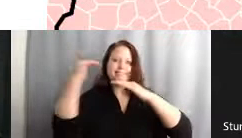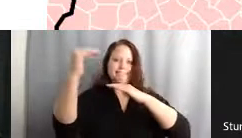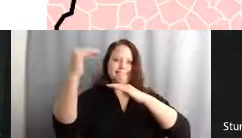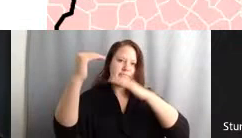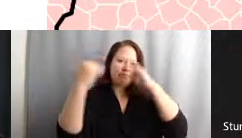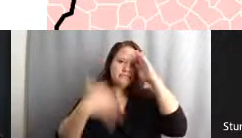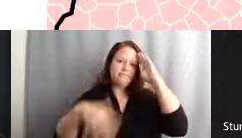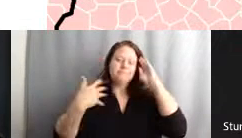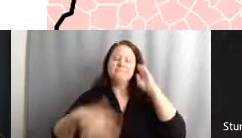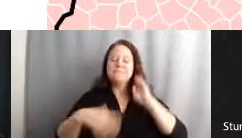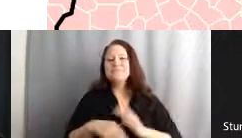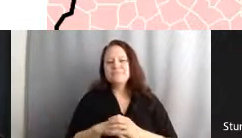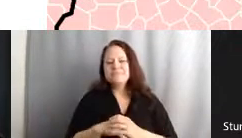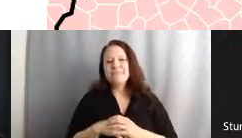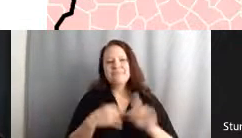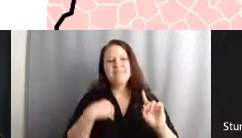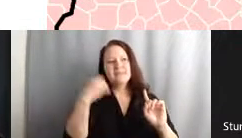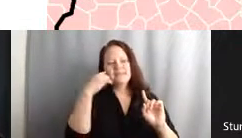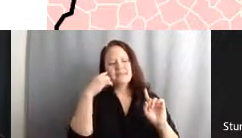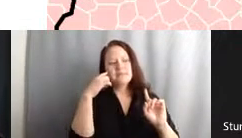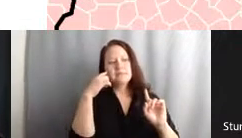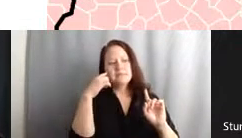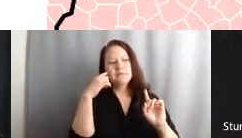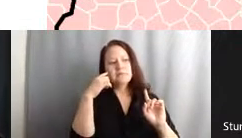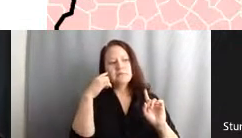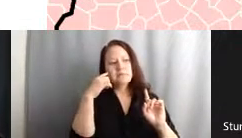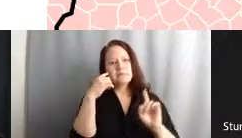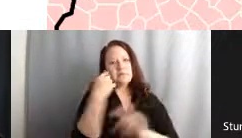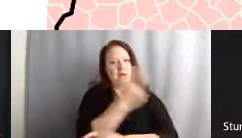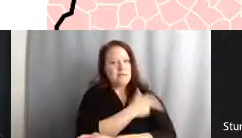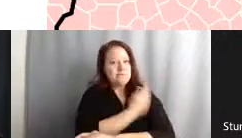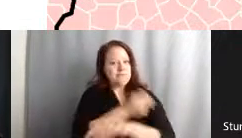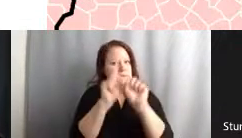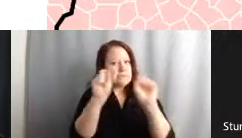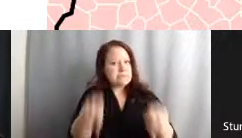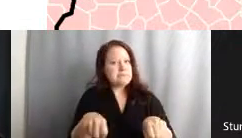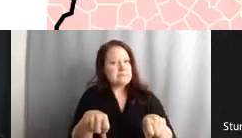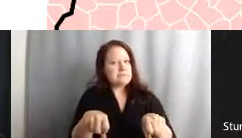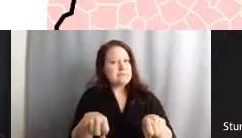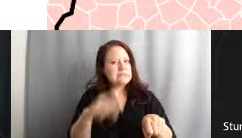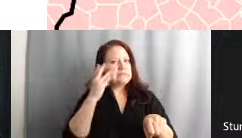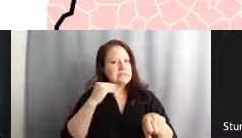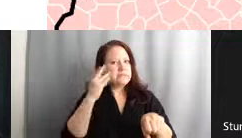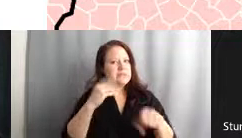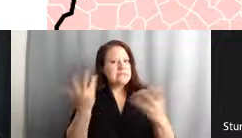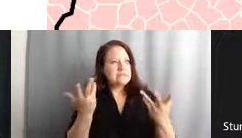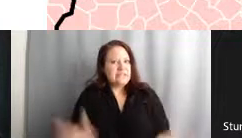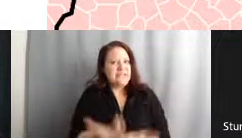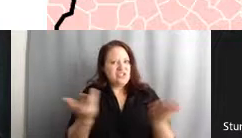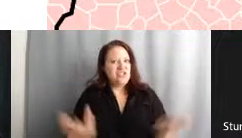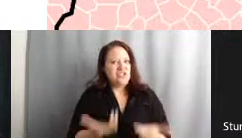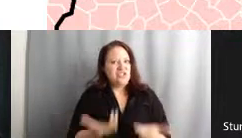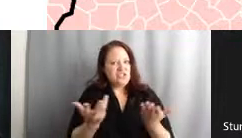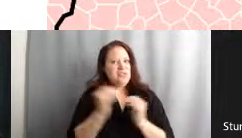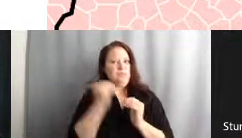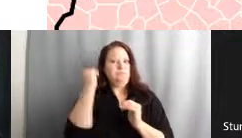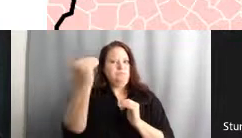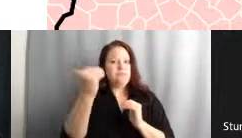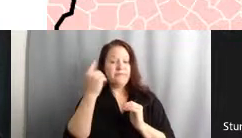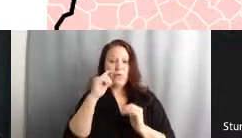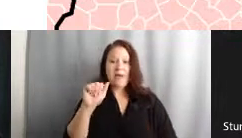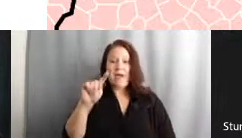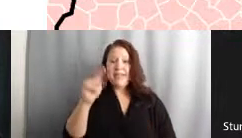diversion. And I think there are some hospital systems that are experiencing similar in Ohio already. For Athens